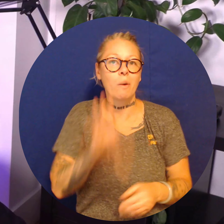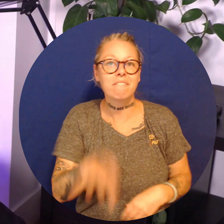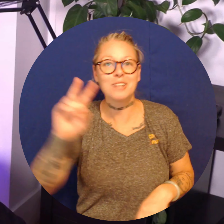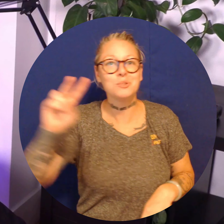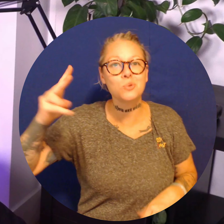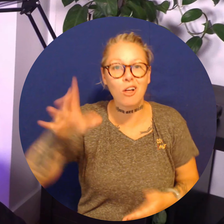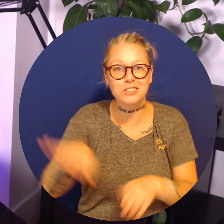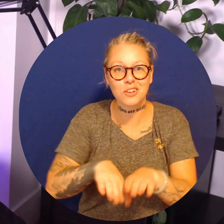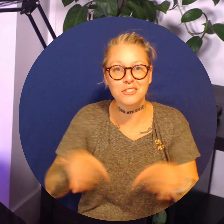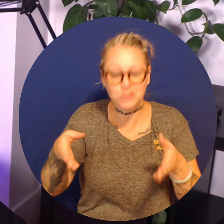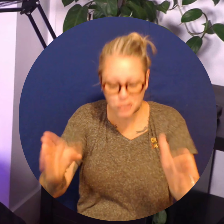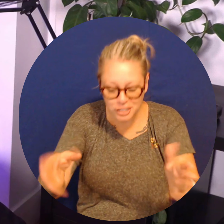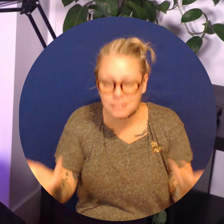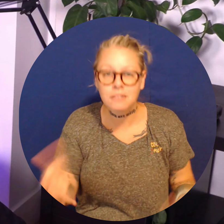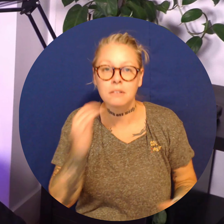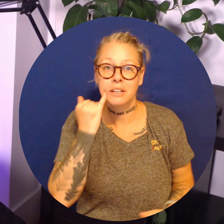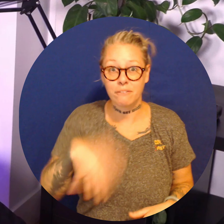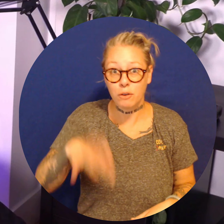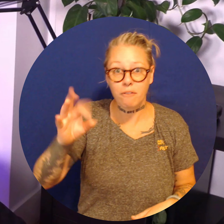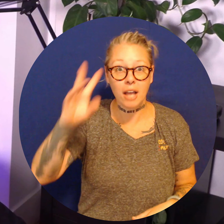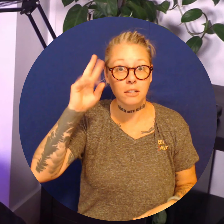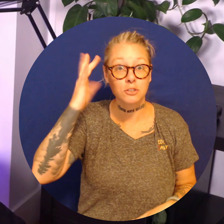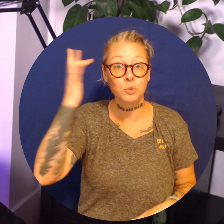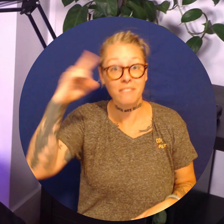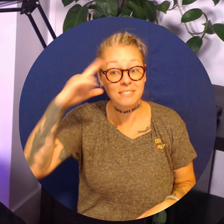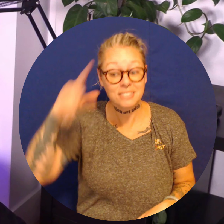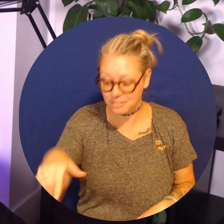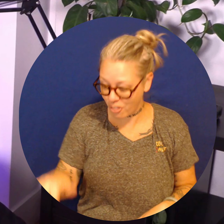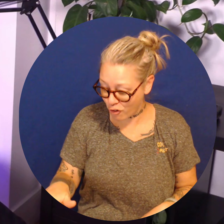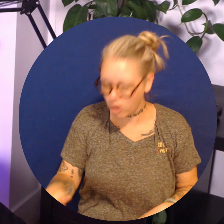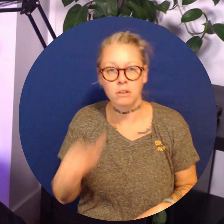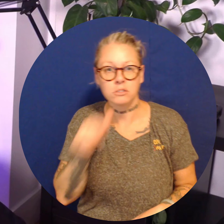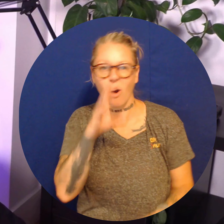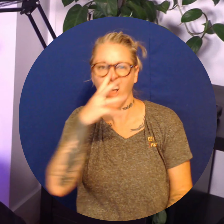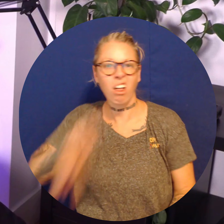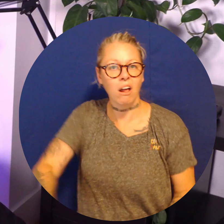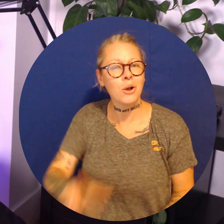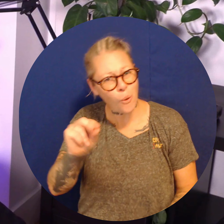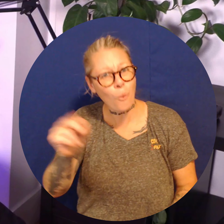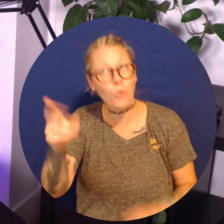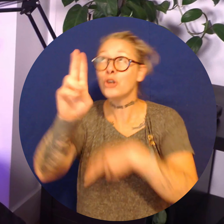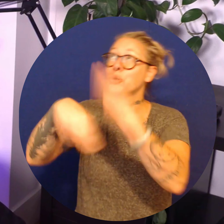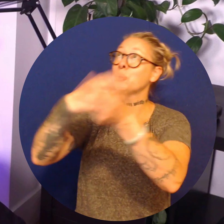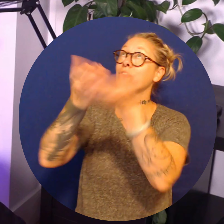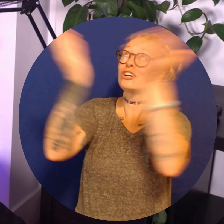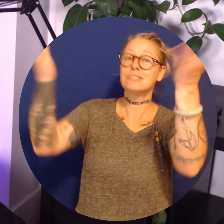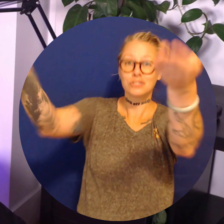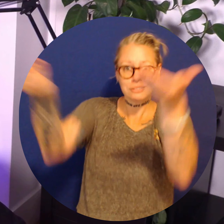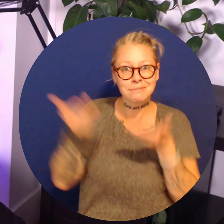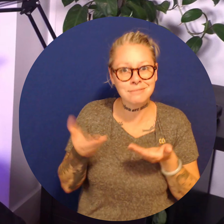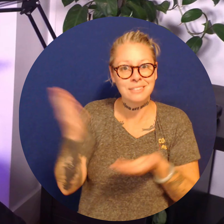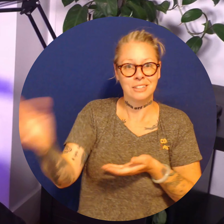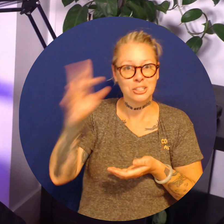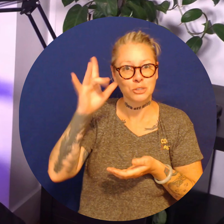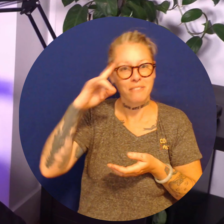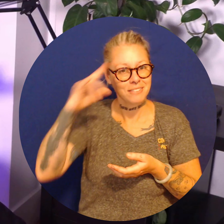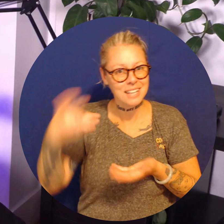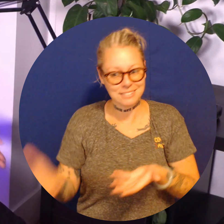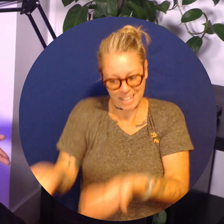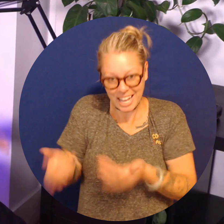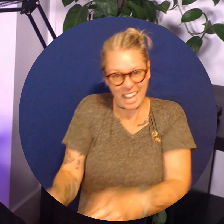two dollars on the street and that's the other thing if you find a quarter on the street don't walk by it the universe just put a fucking quarter in front of you if you're not going to receive a